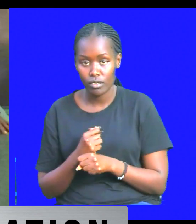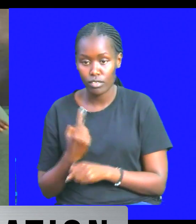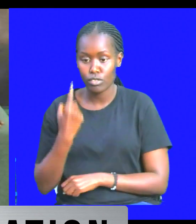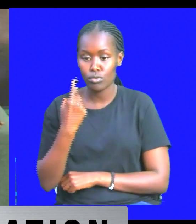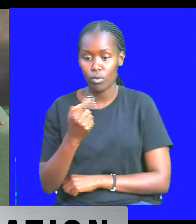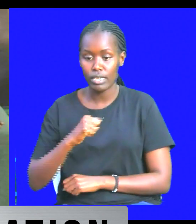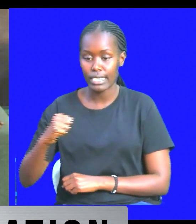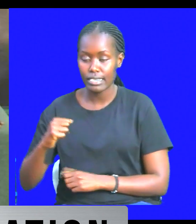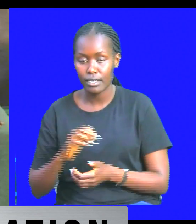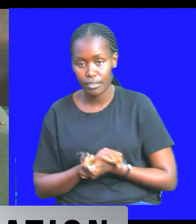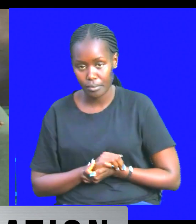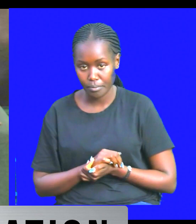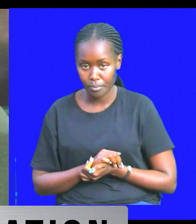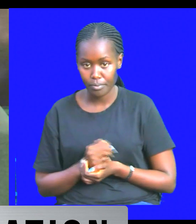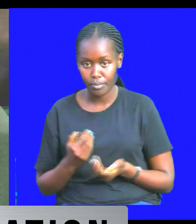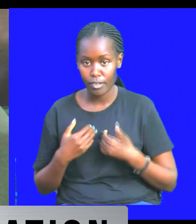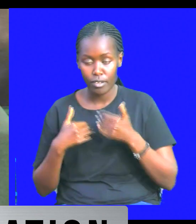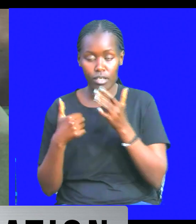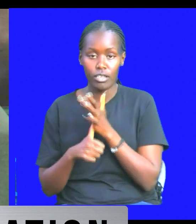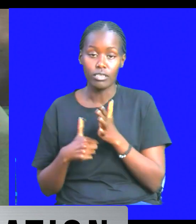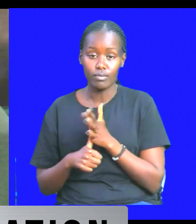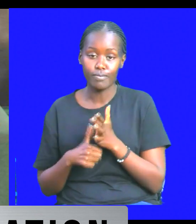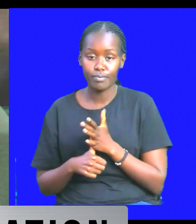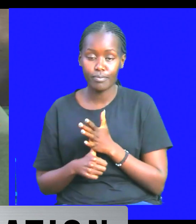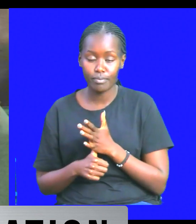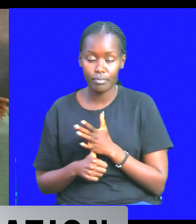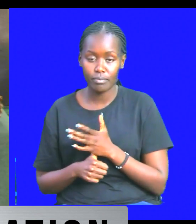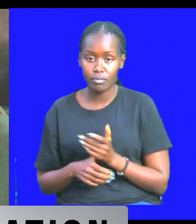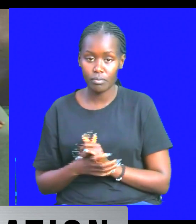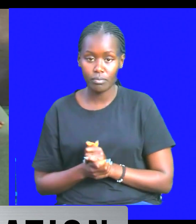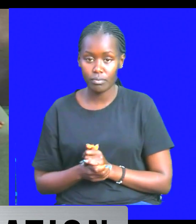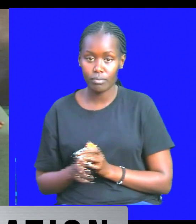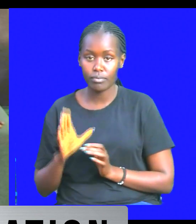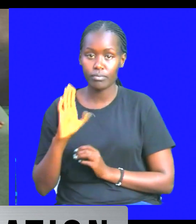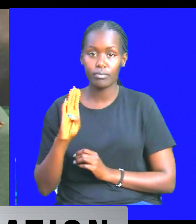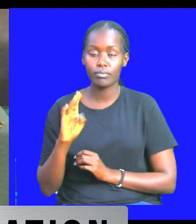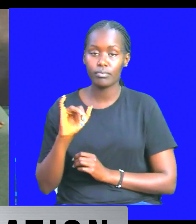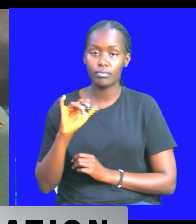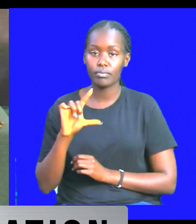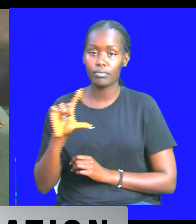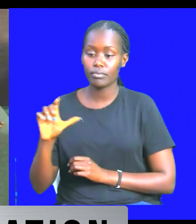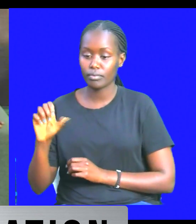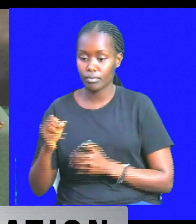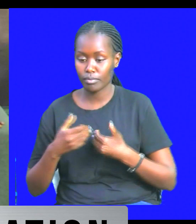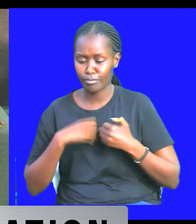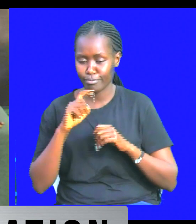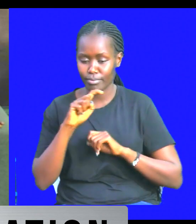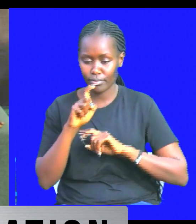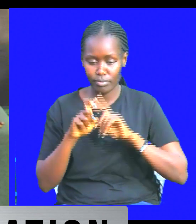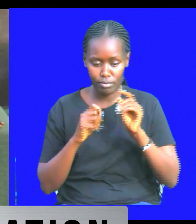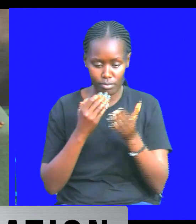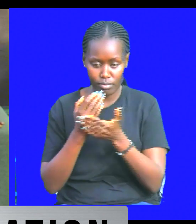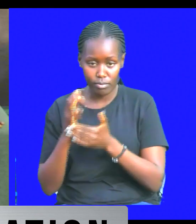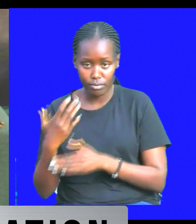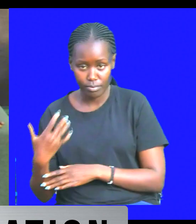it. There is of course the problems that we have. Some of those bills have been questionable, and some of the things in